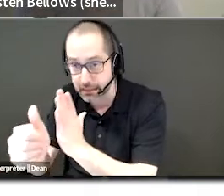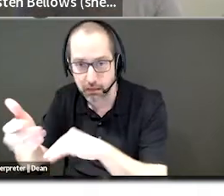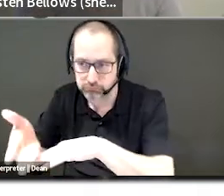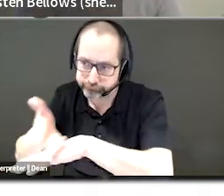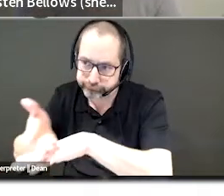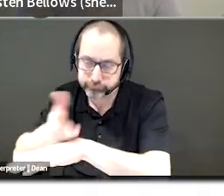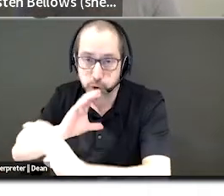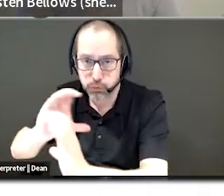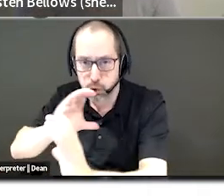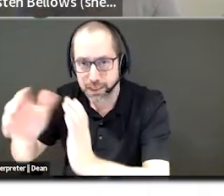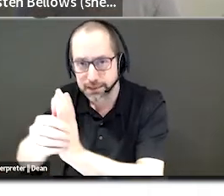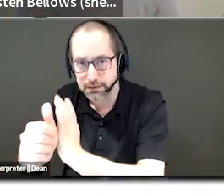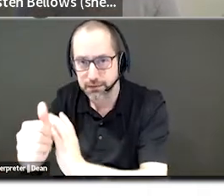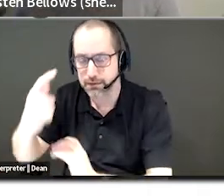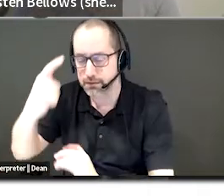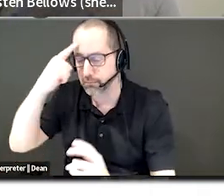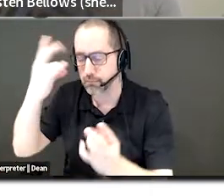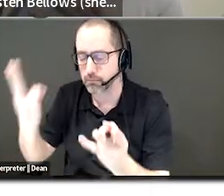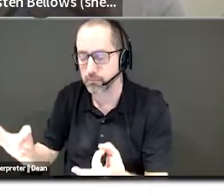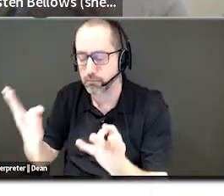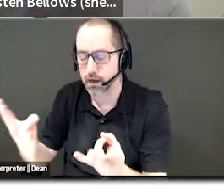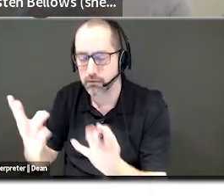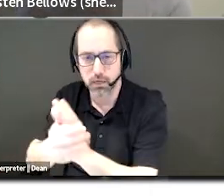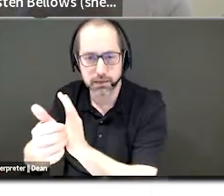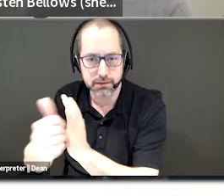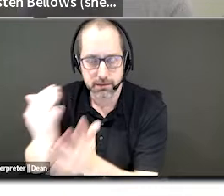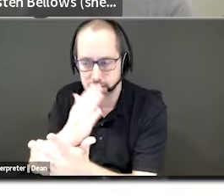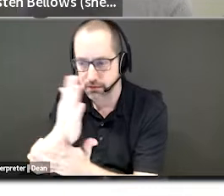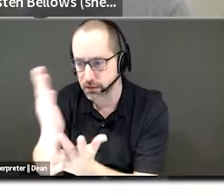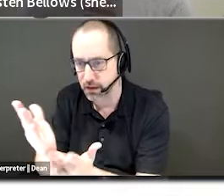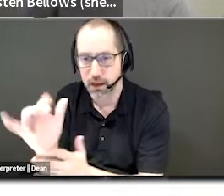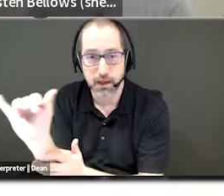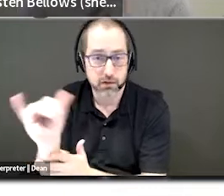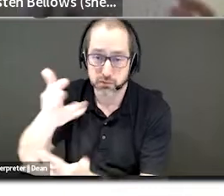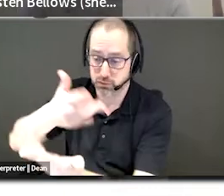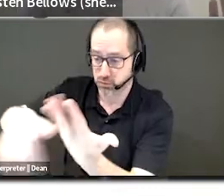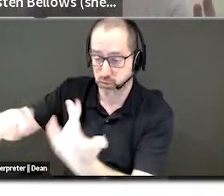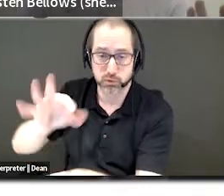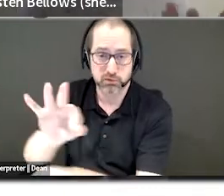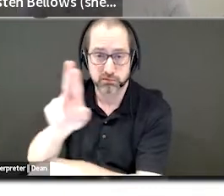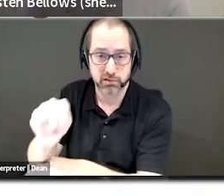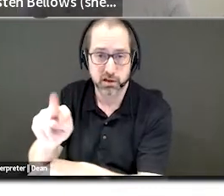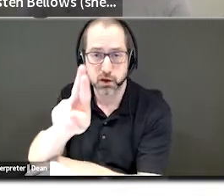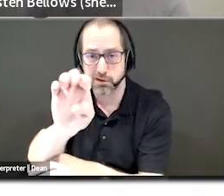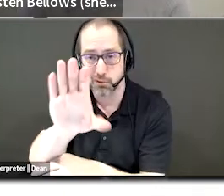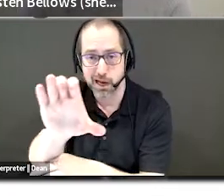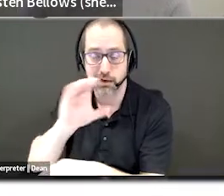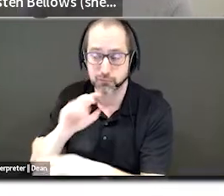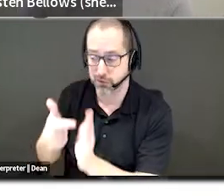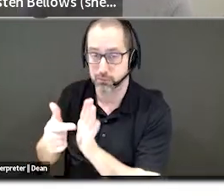communication skills, mindfulness skills, and then we also have like social and rec. So I mentioned book club, I run a book